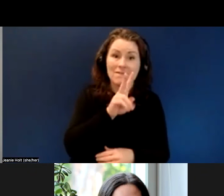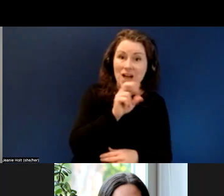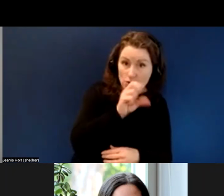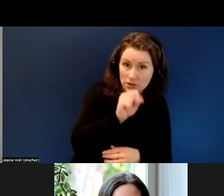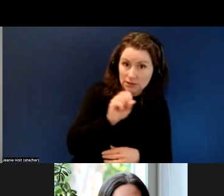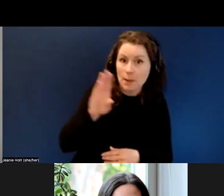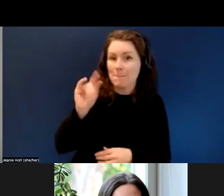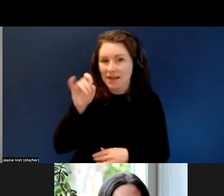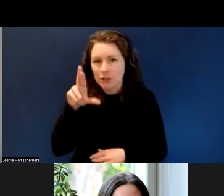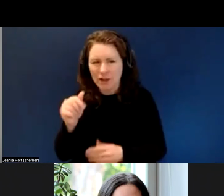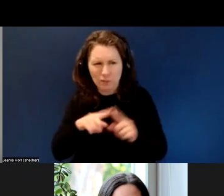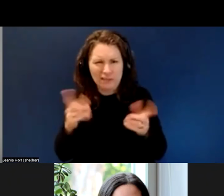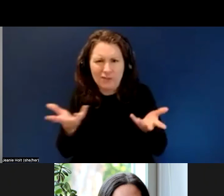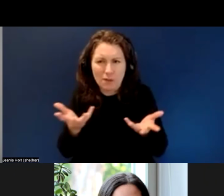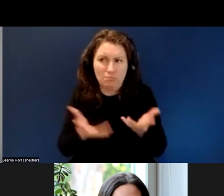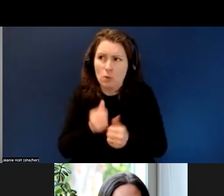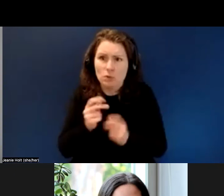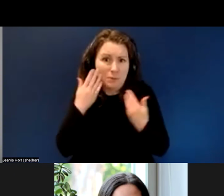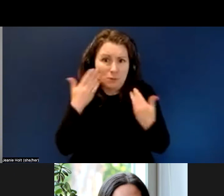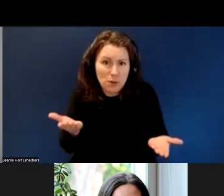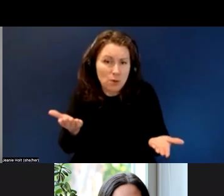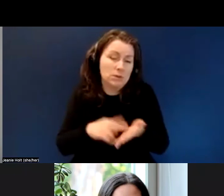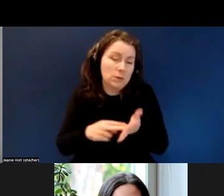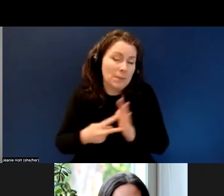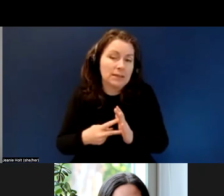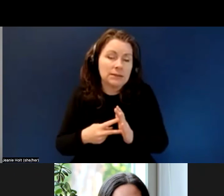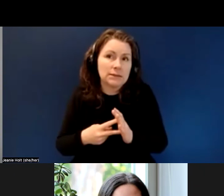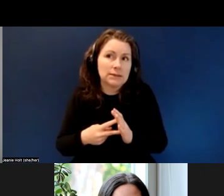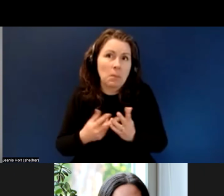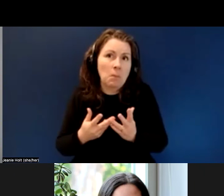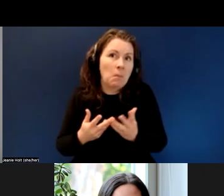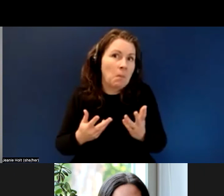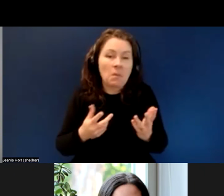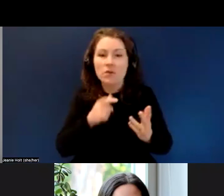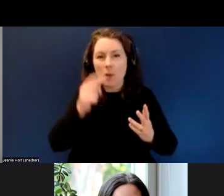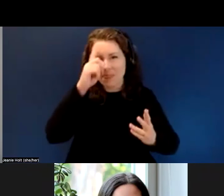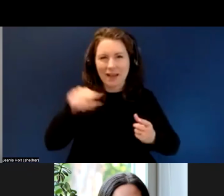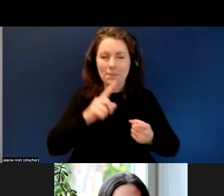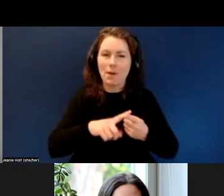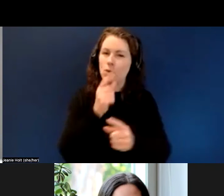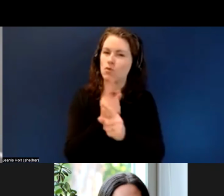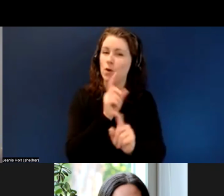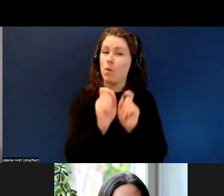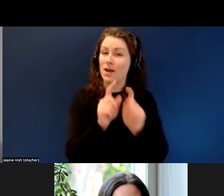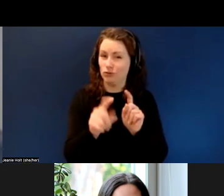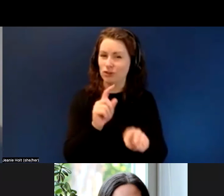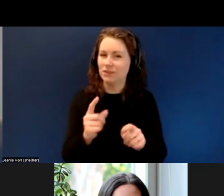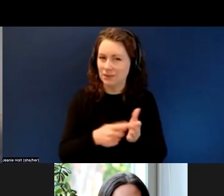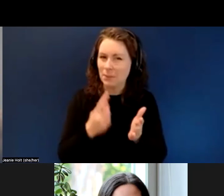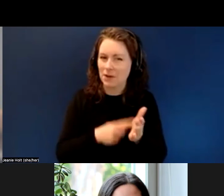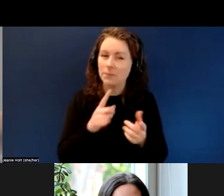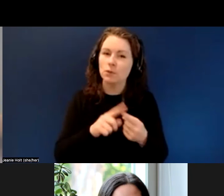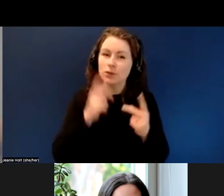then, that makes it, you don't necessarily think of the right questions to ask when you